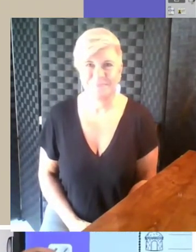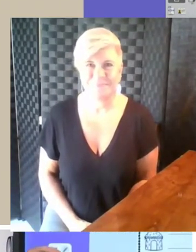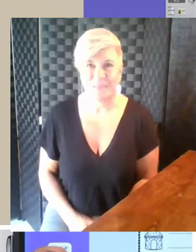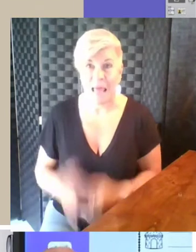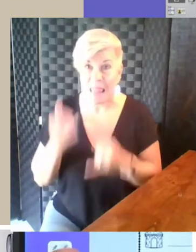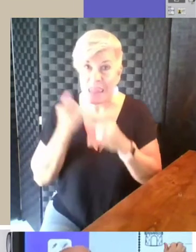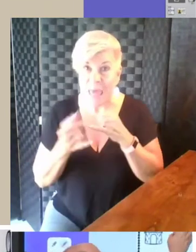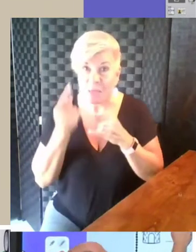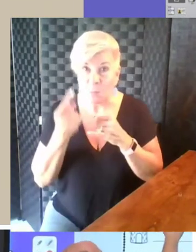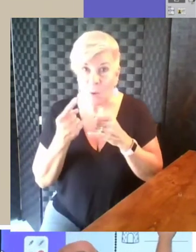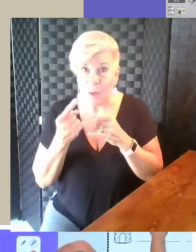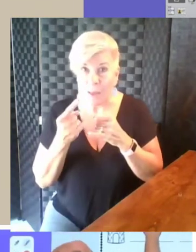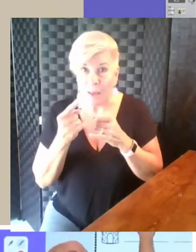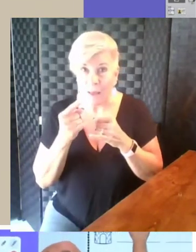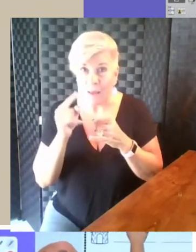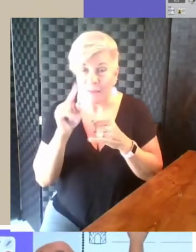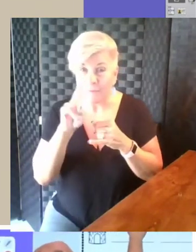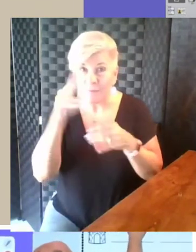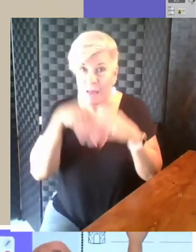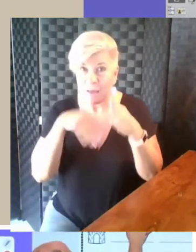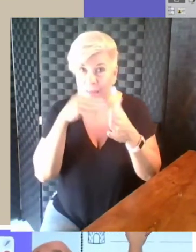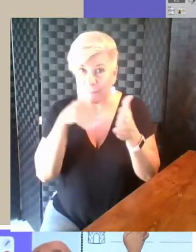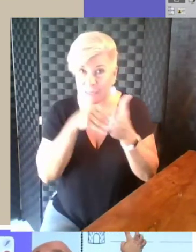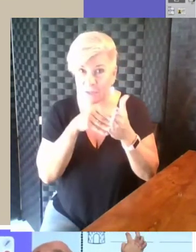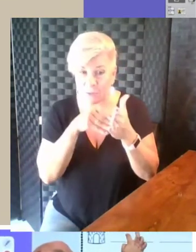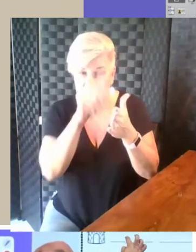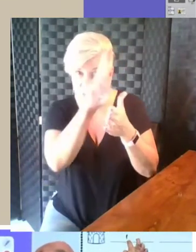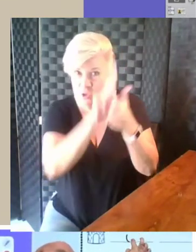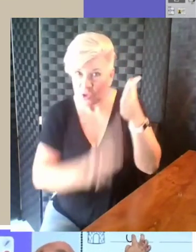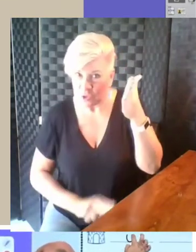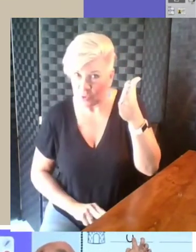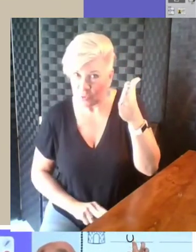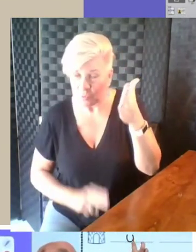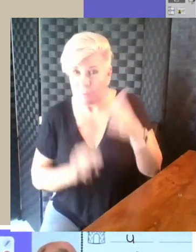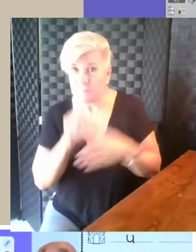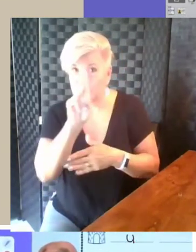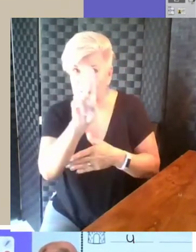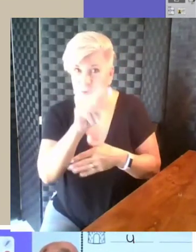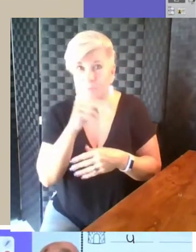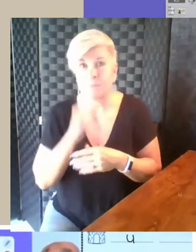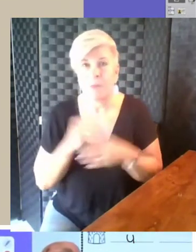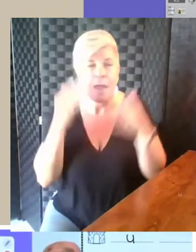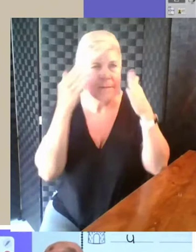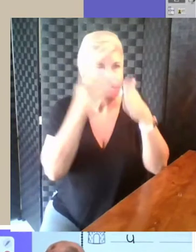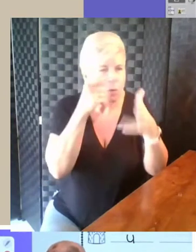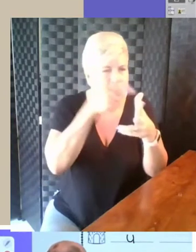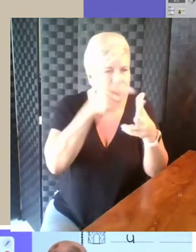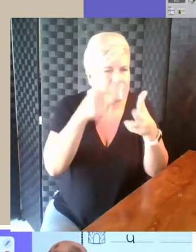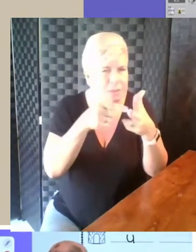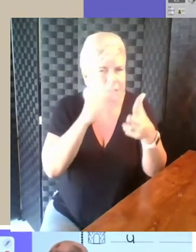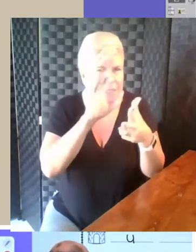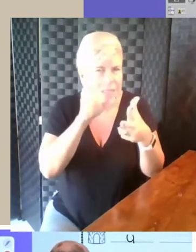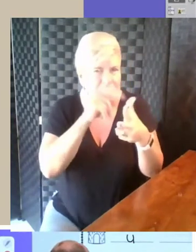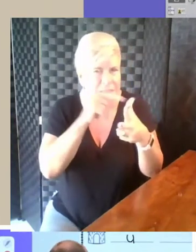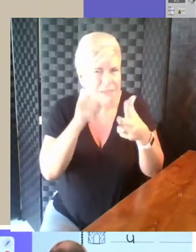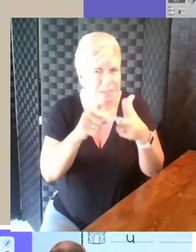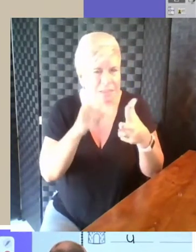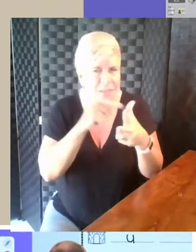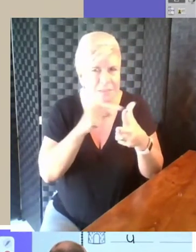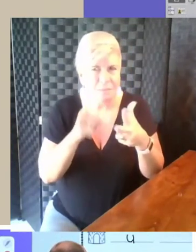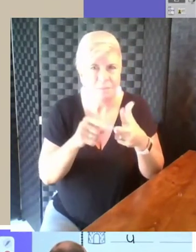Last one, I'm going to put the vowel in the middle. It's a U. Now we can focus on the consonants.